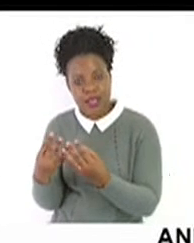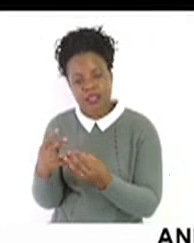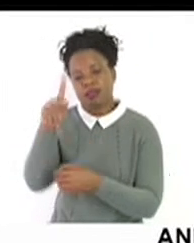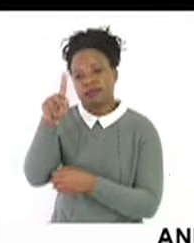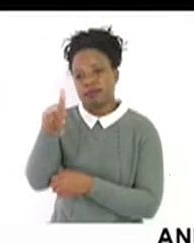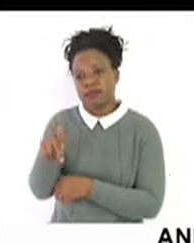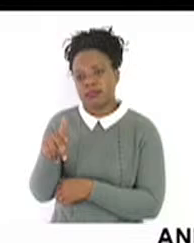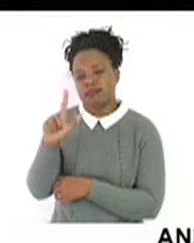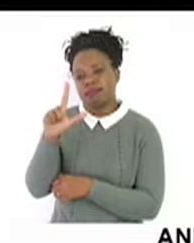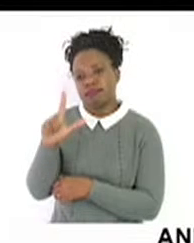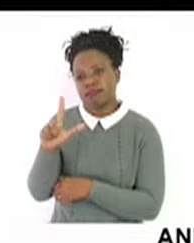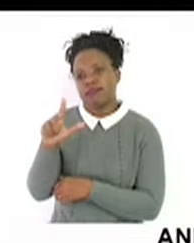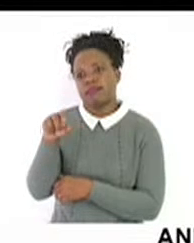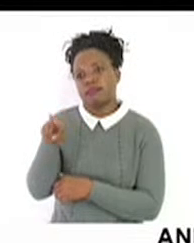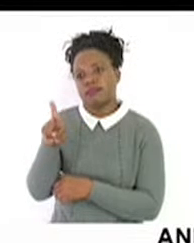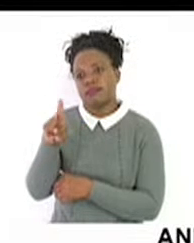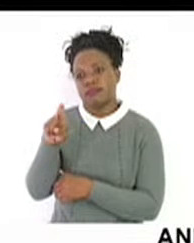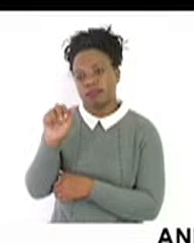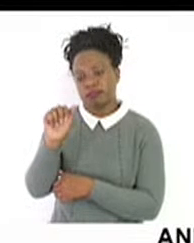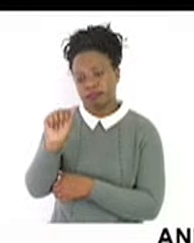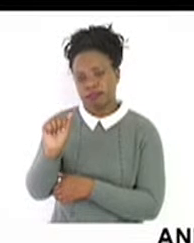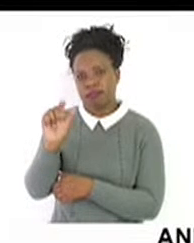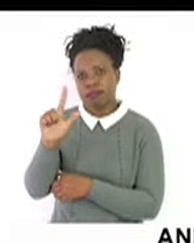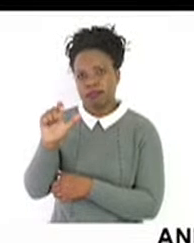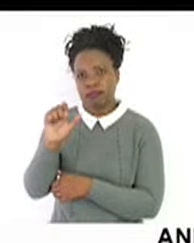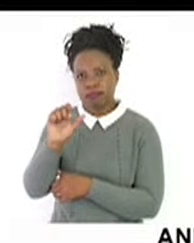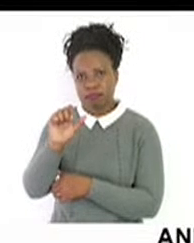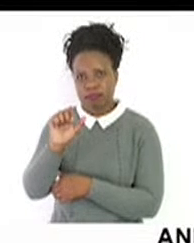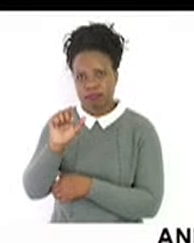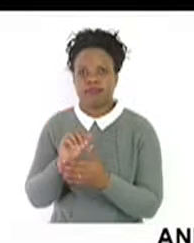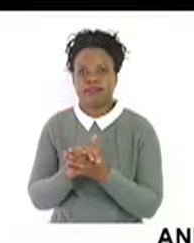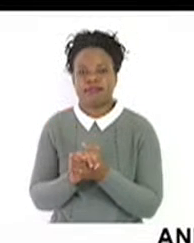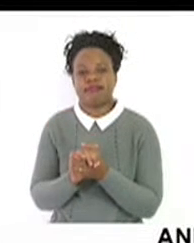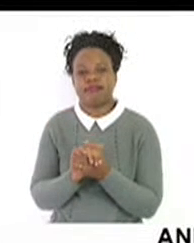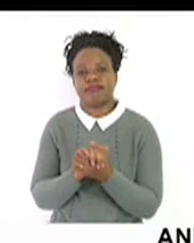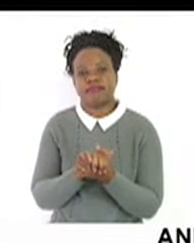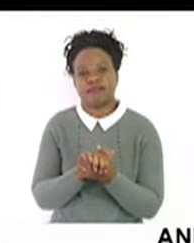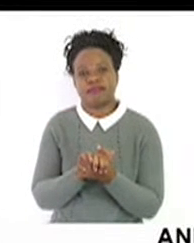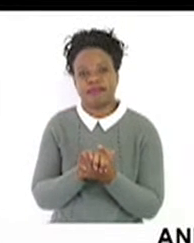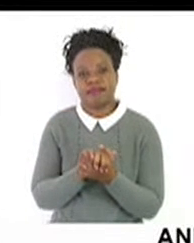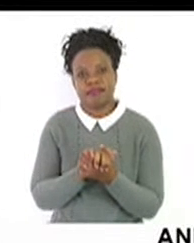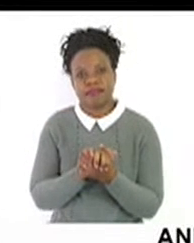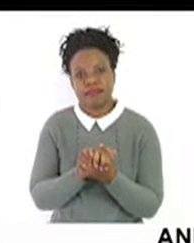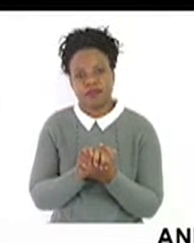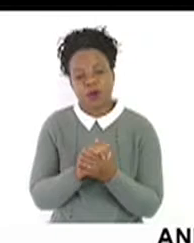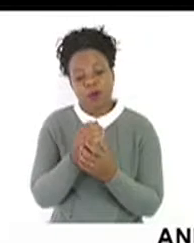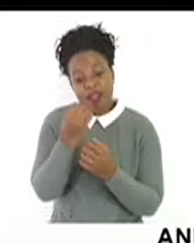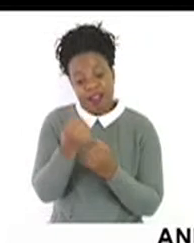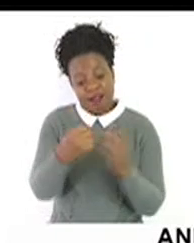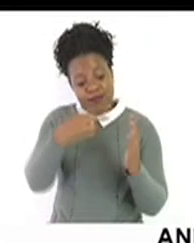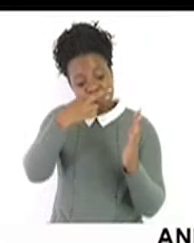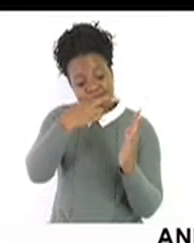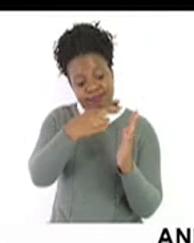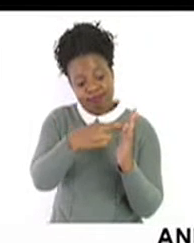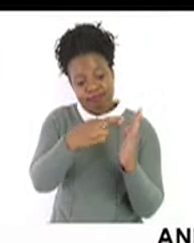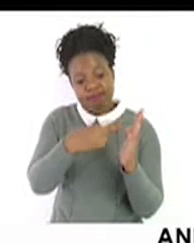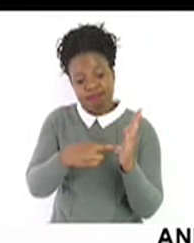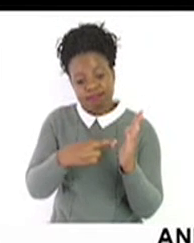form, it means there are many. So, there are rules to be